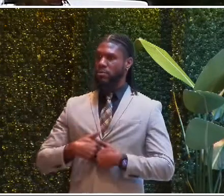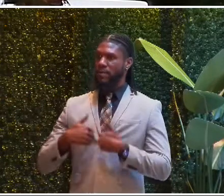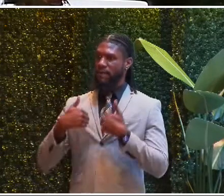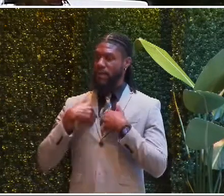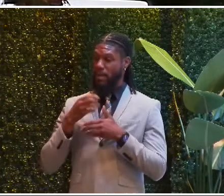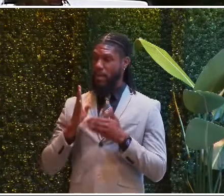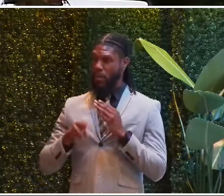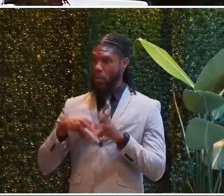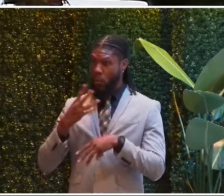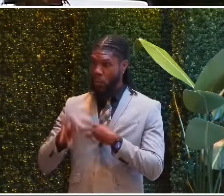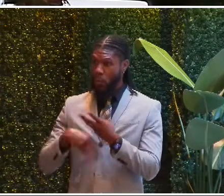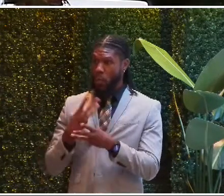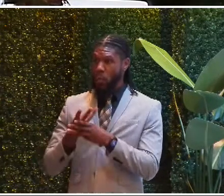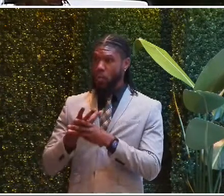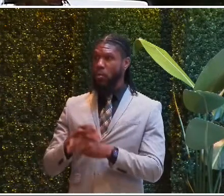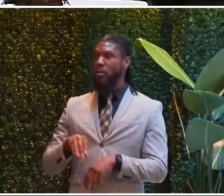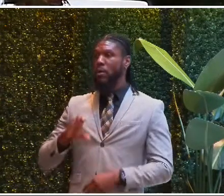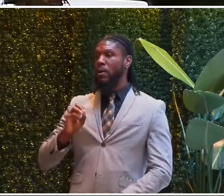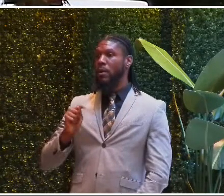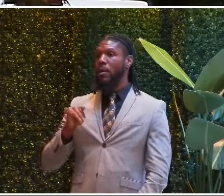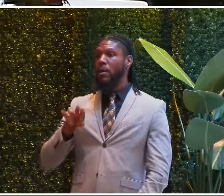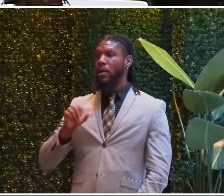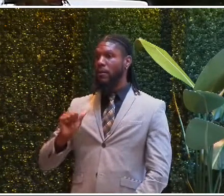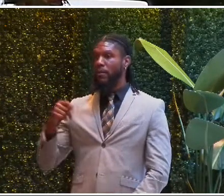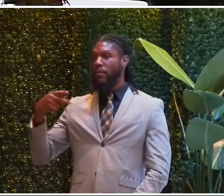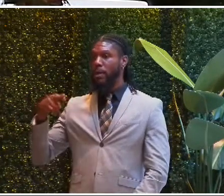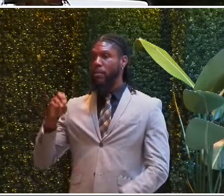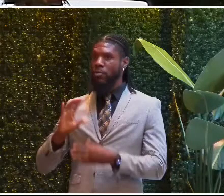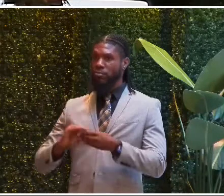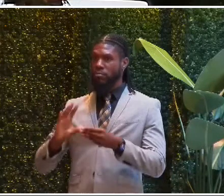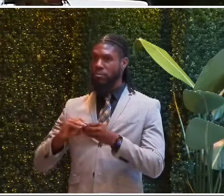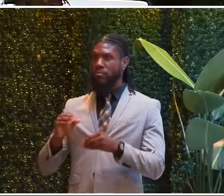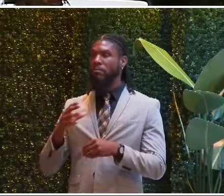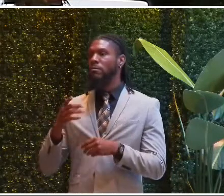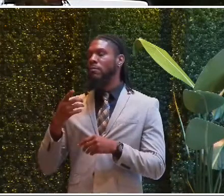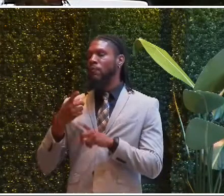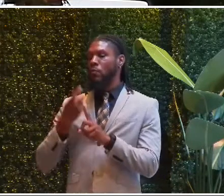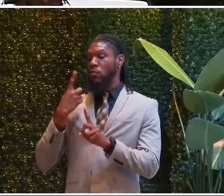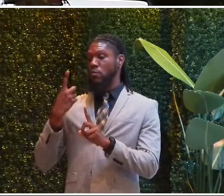World, Octavia's Parables, and the Emergent Strategy podcast.